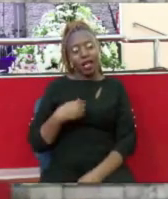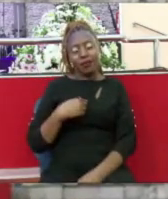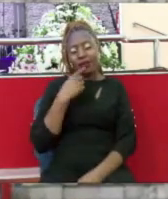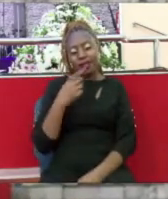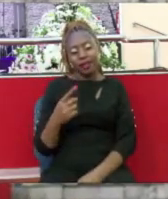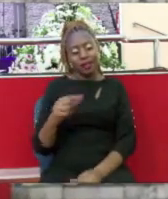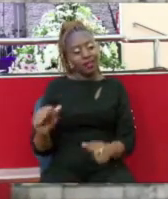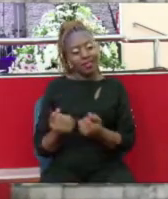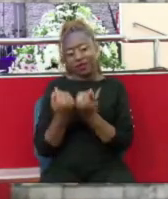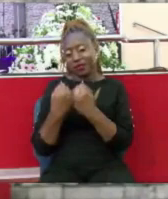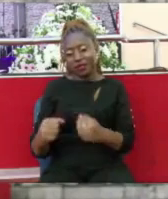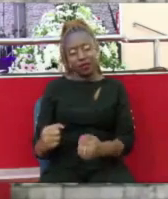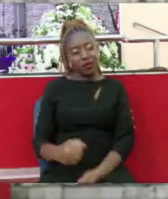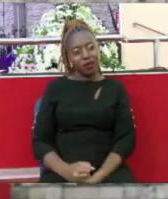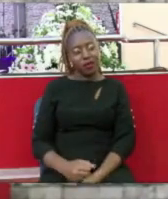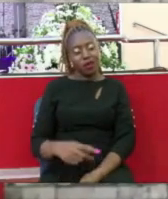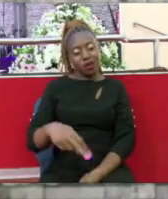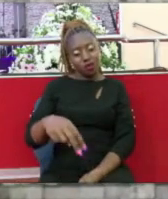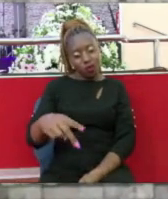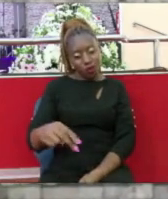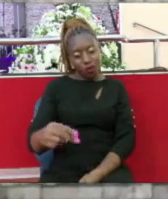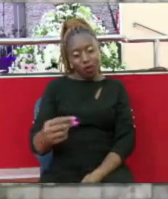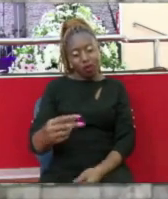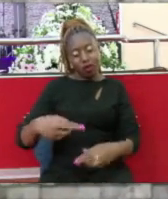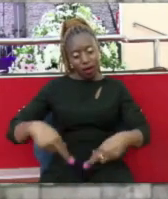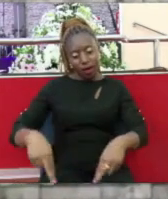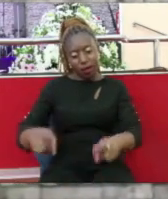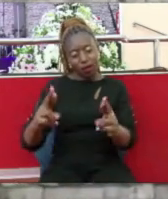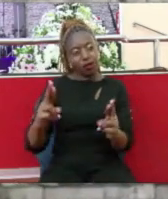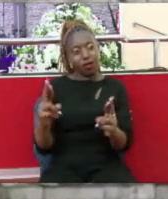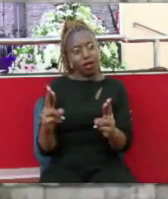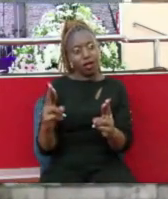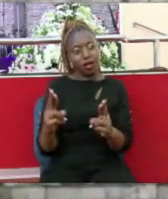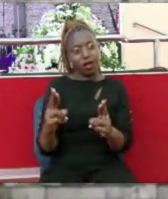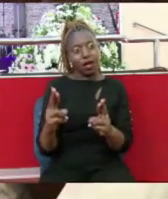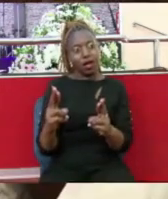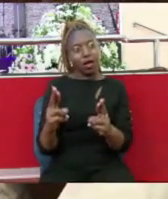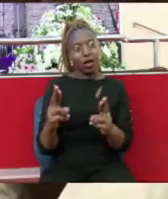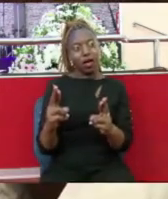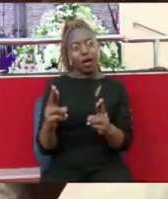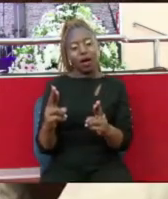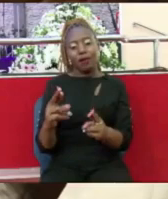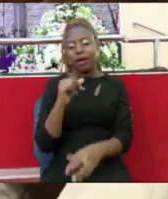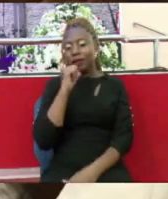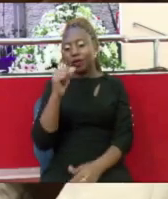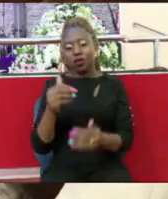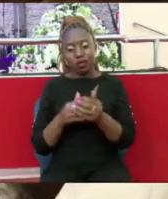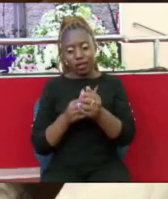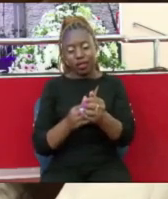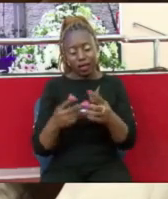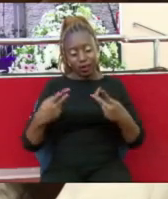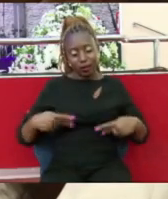road. Sitakuwa natembea barabarani. Going to somewhere. Kuendea mahali. And I'm not leading people on that road. Na siongozi watu katika ile